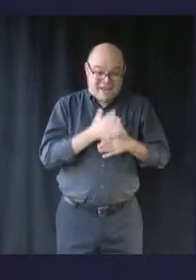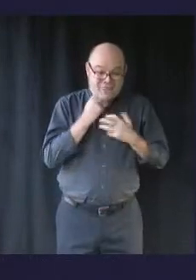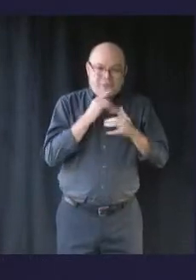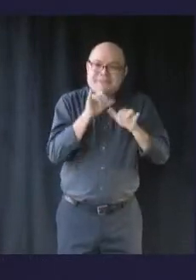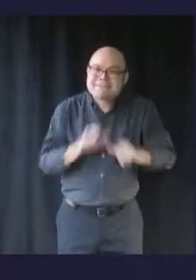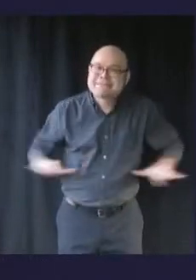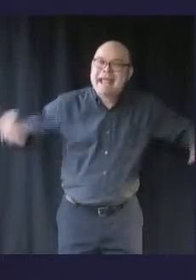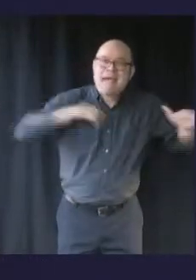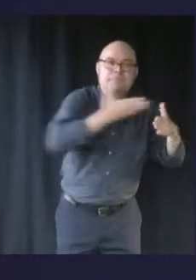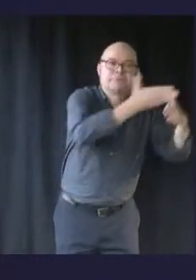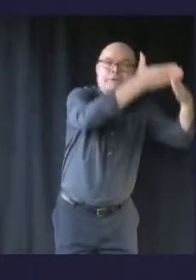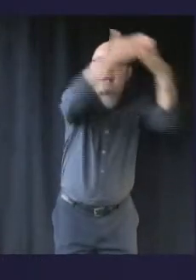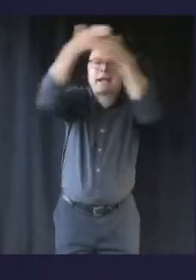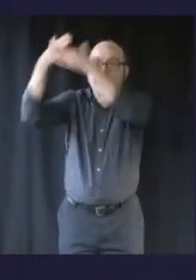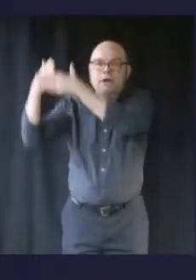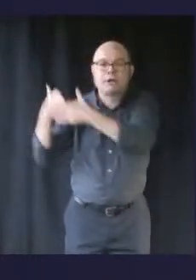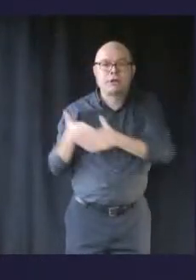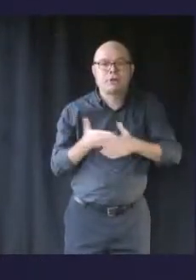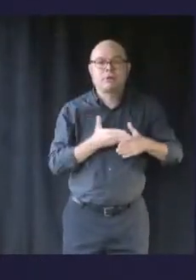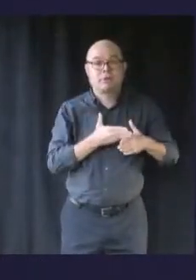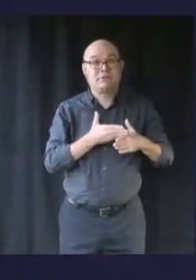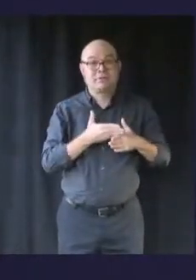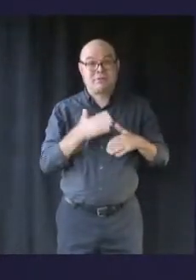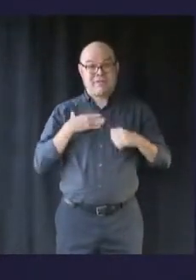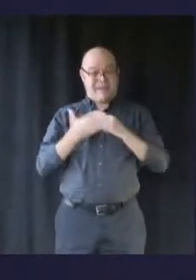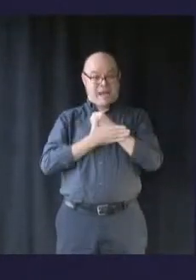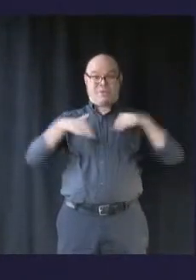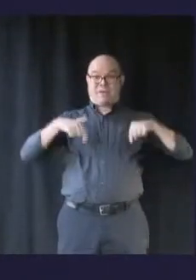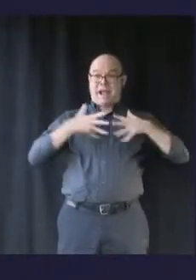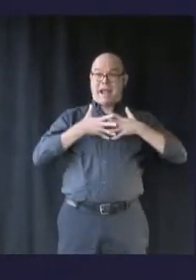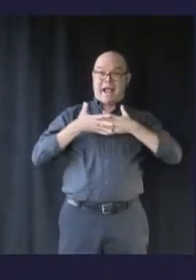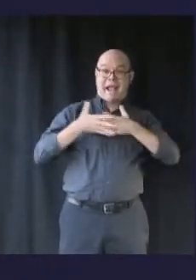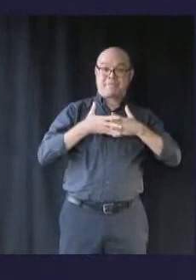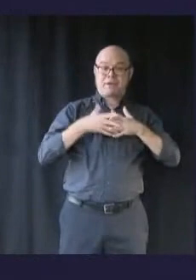America as a nation is unique in all history,